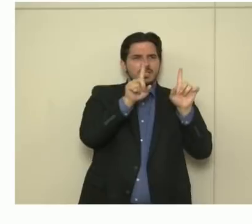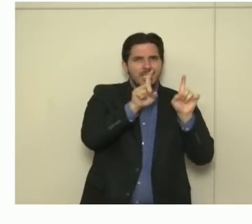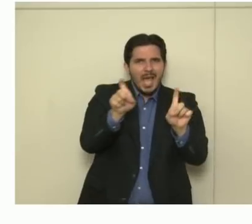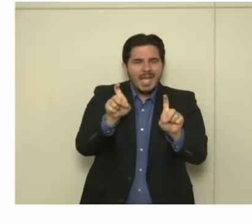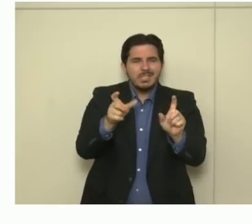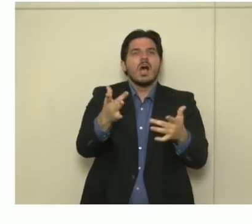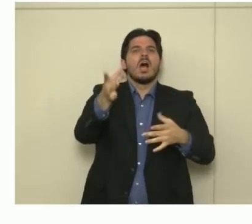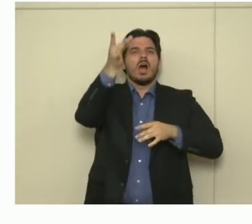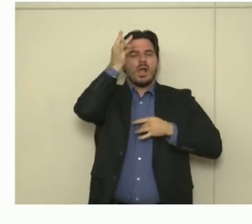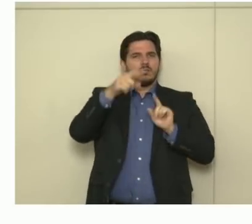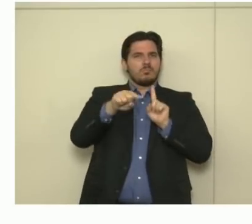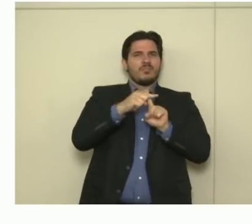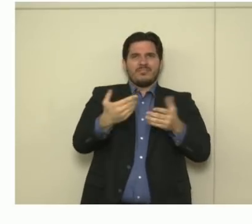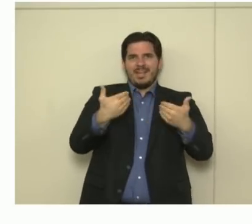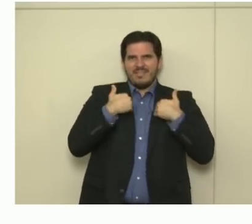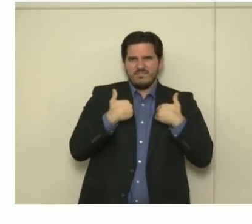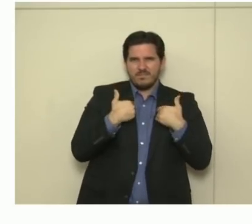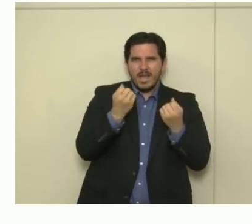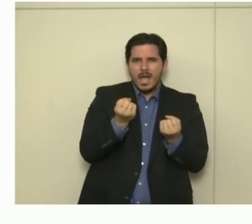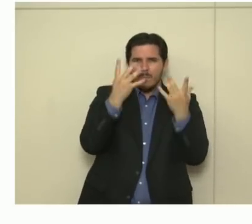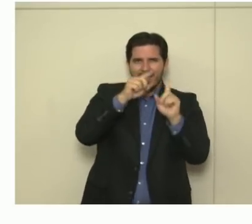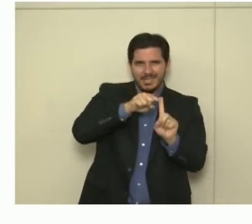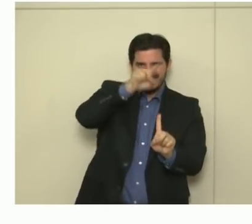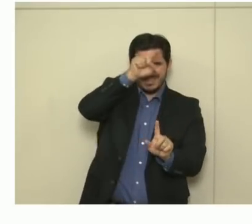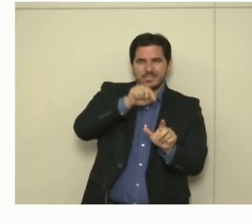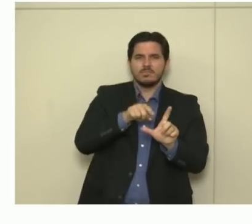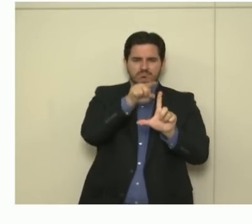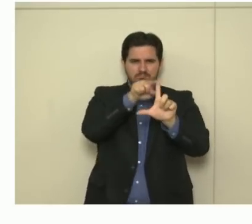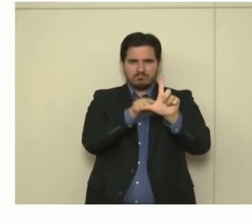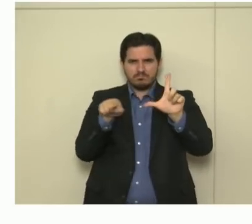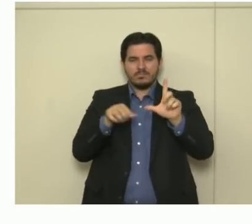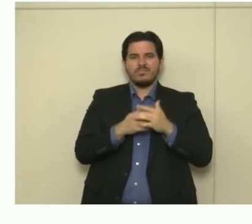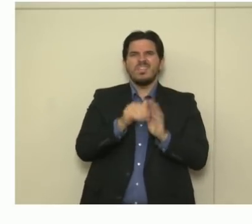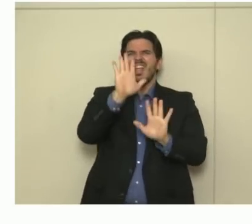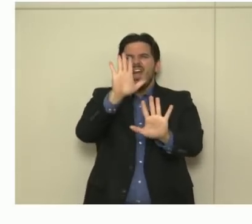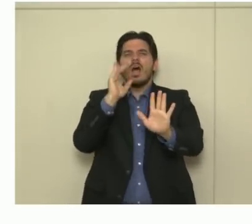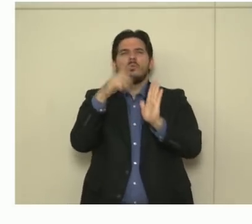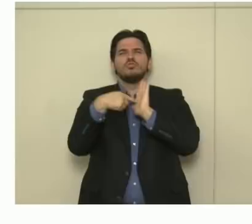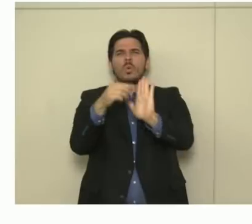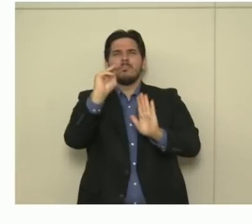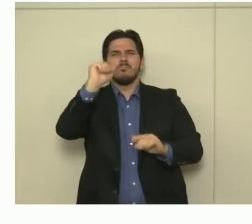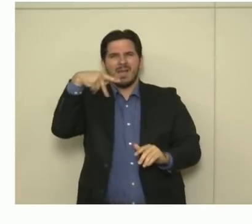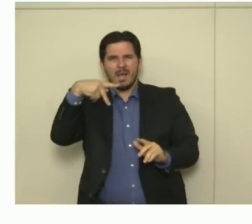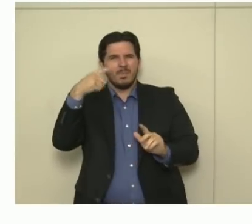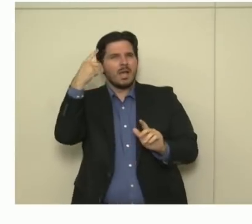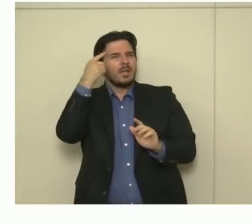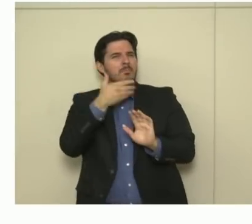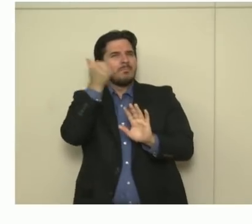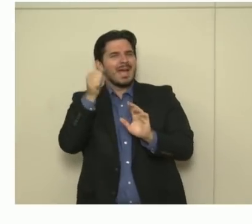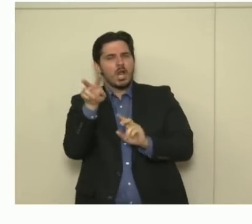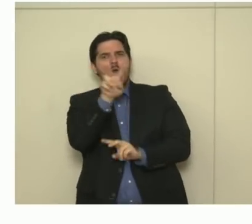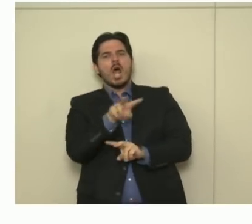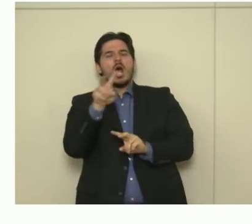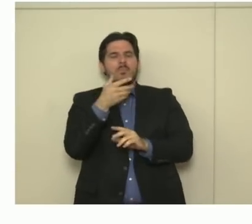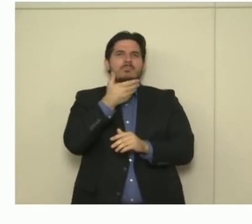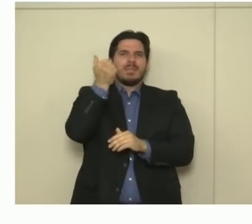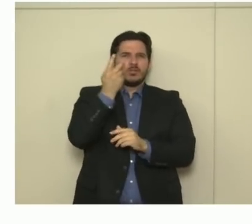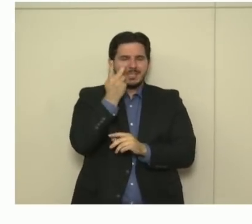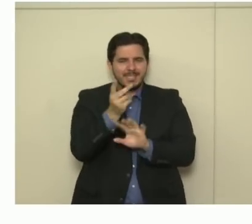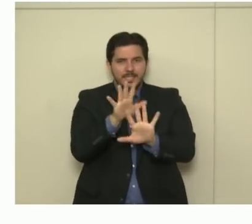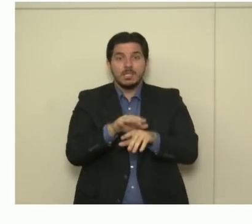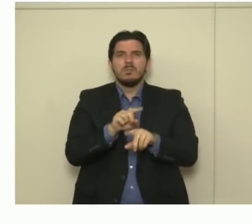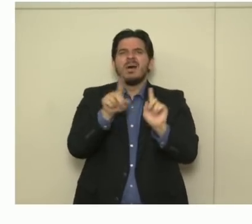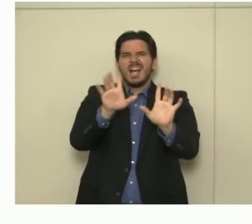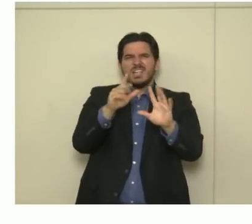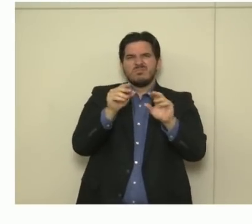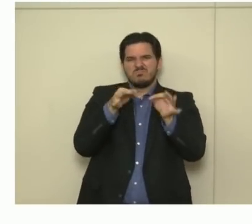we've talked about this before, and I'll show you the map of this, which I think is easier to read. But I just wanted you to see how this worked out. So if you're in the